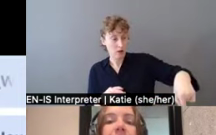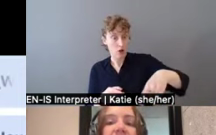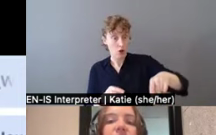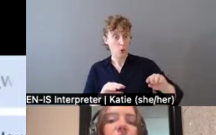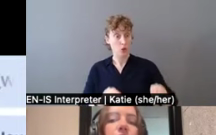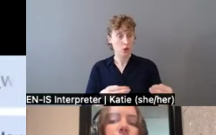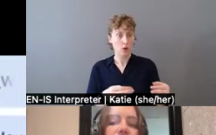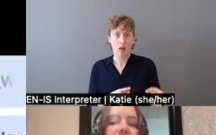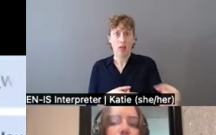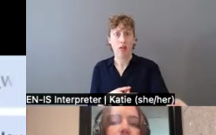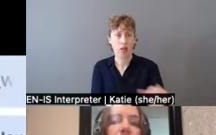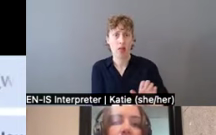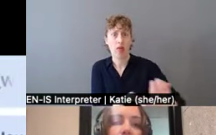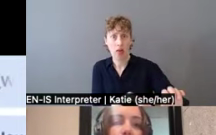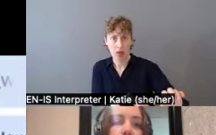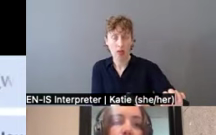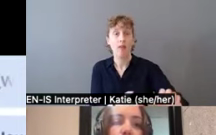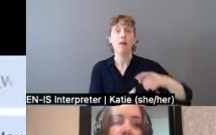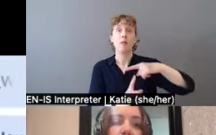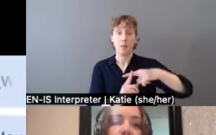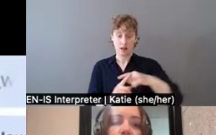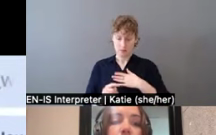context and how your project will